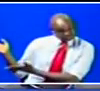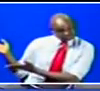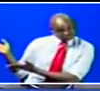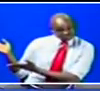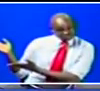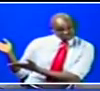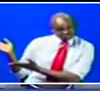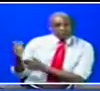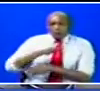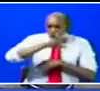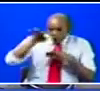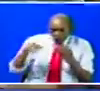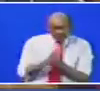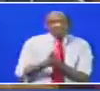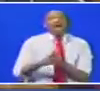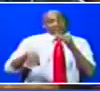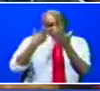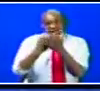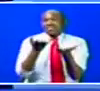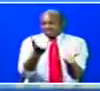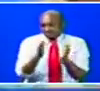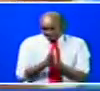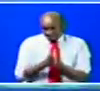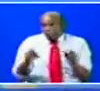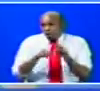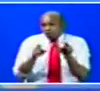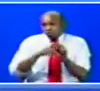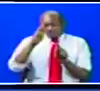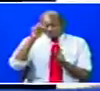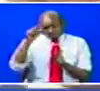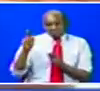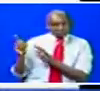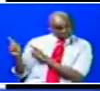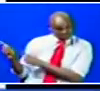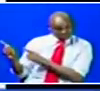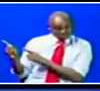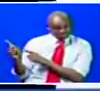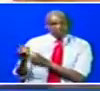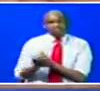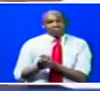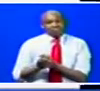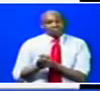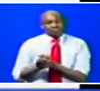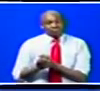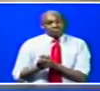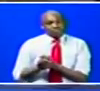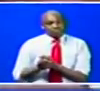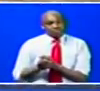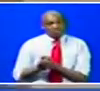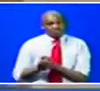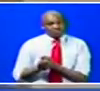Aden. Former EALA members who have applied include Mumbi Ngaru, Joseph Kiangoi, Abdi Ogale, and